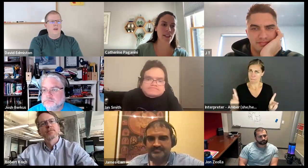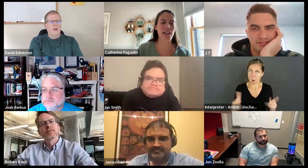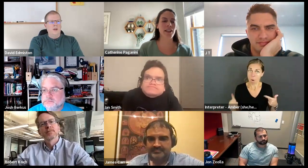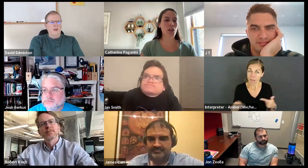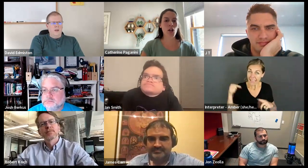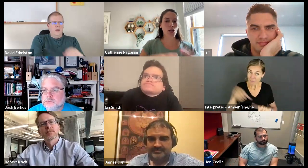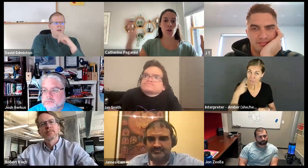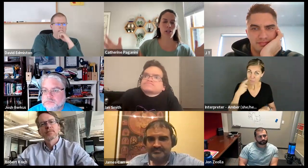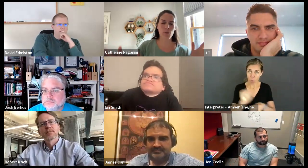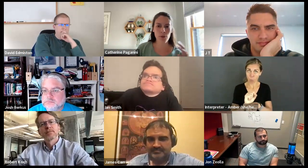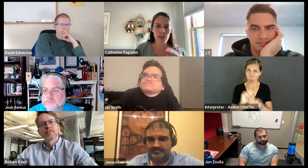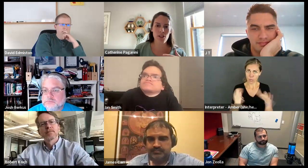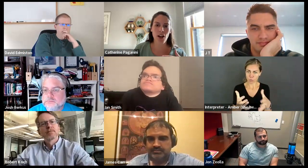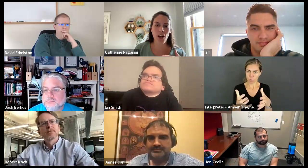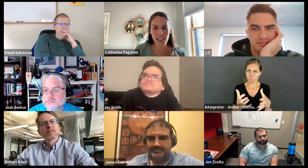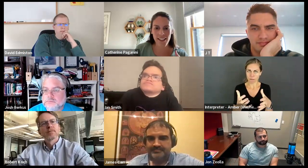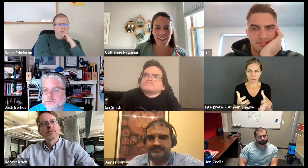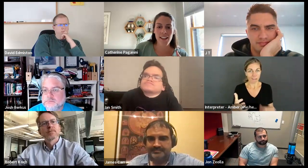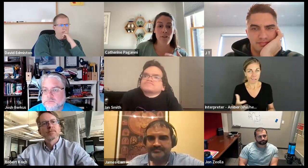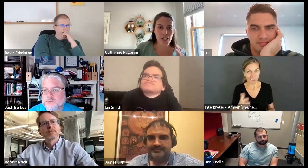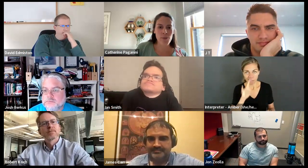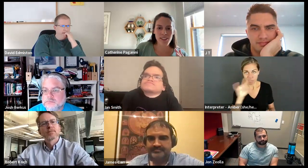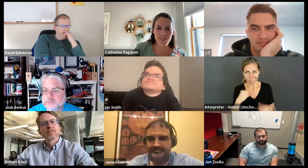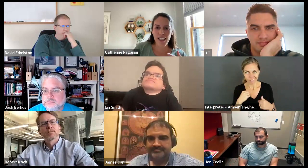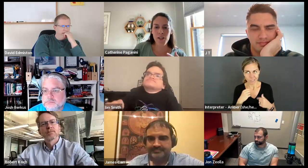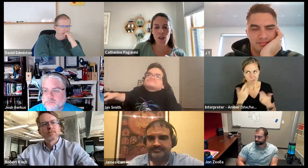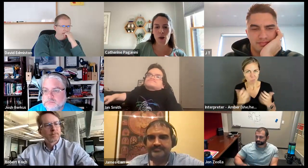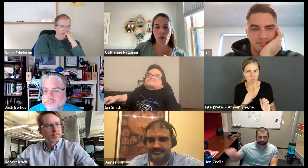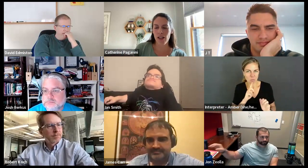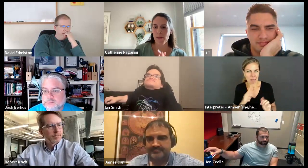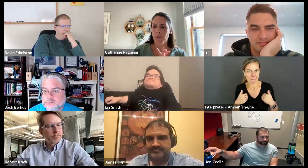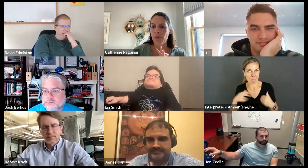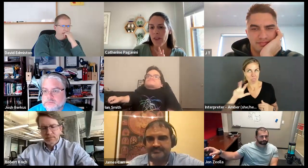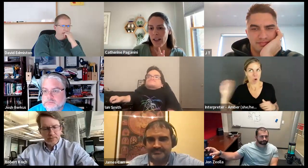group, having like 30 people is not really feasible, right? So,